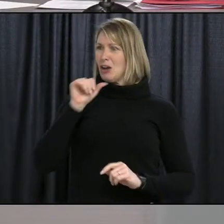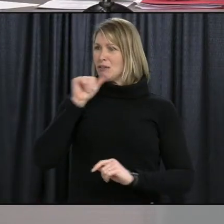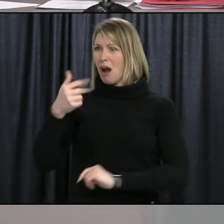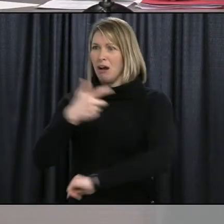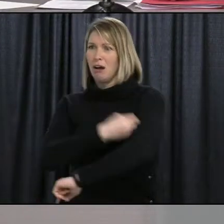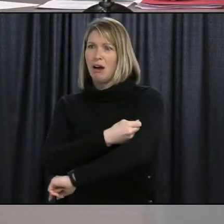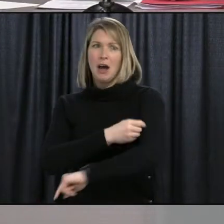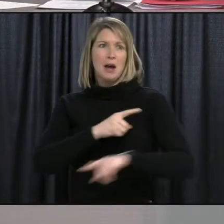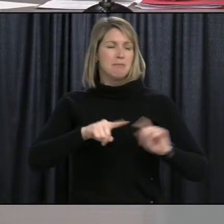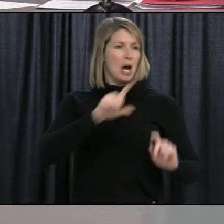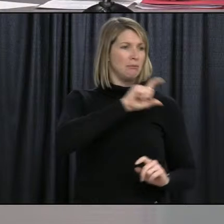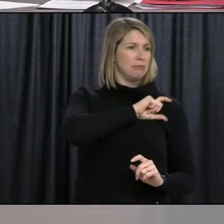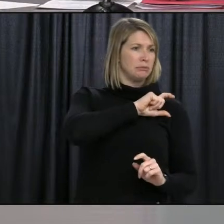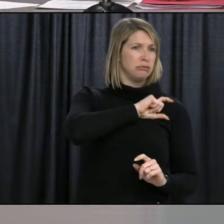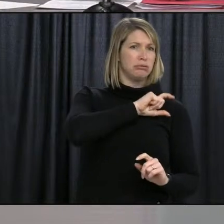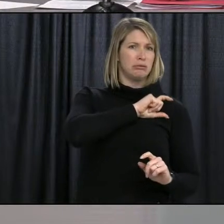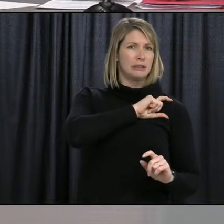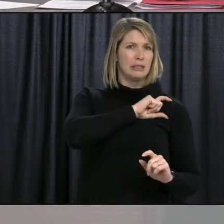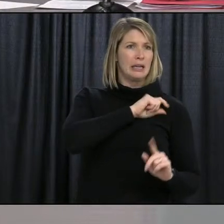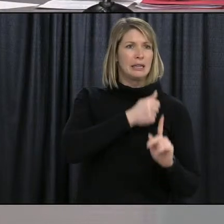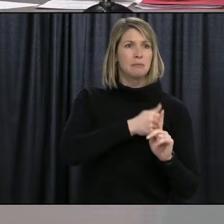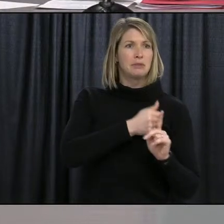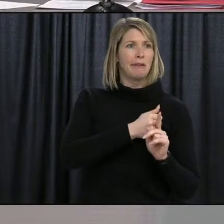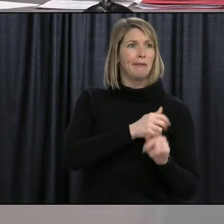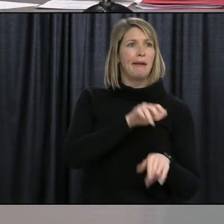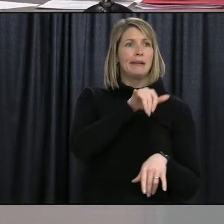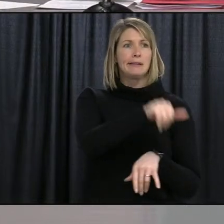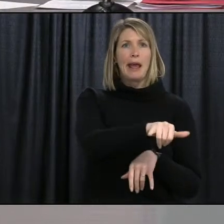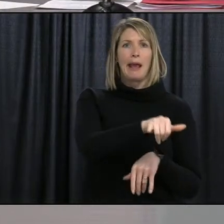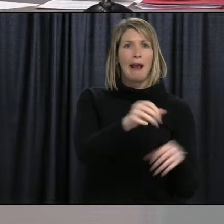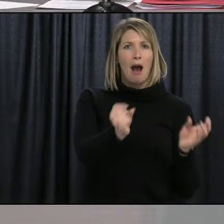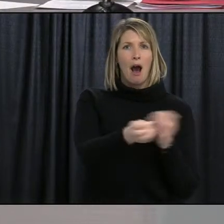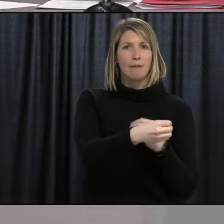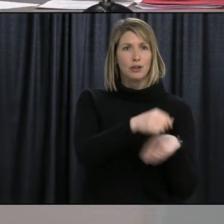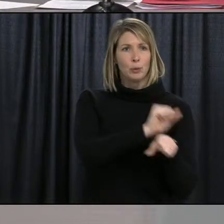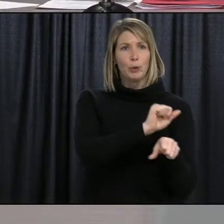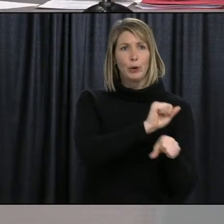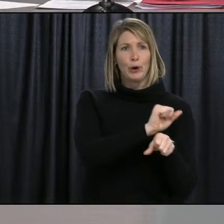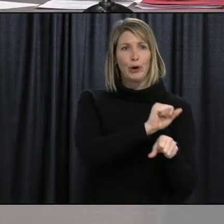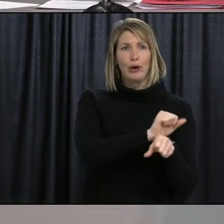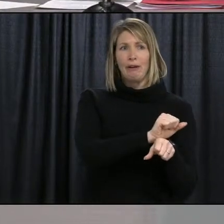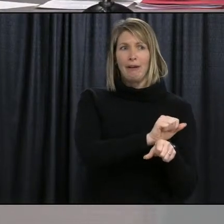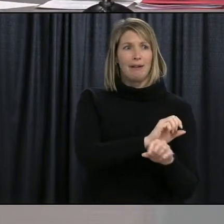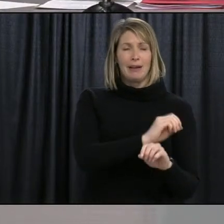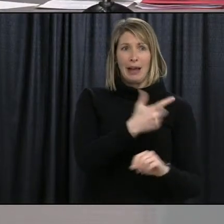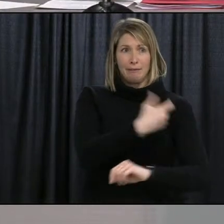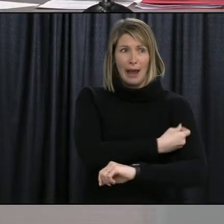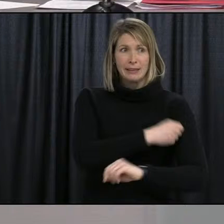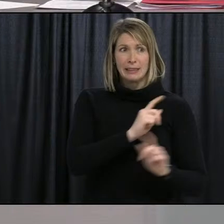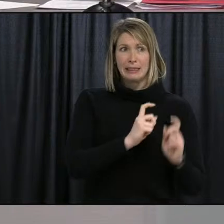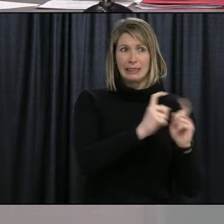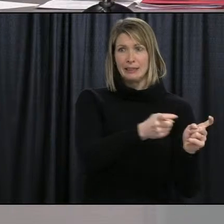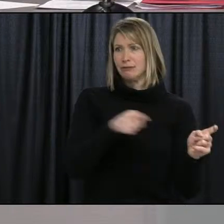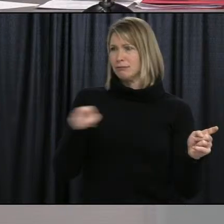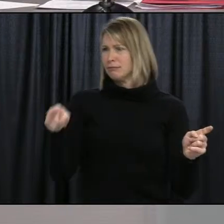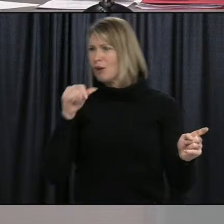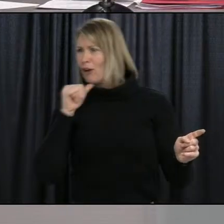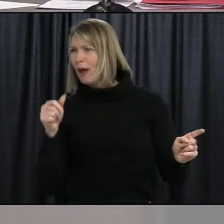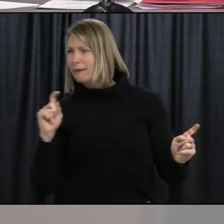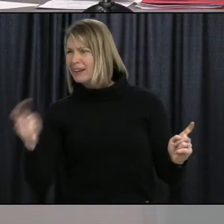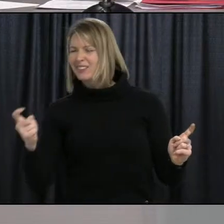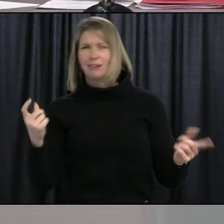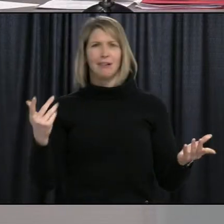or a 30-year-old firefighter who's in excellent physical condition. Is it the fact that you're using the AstraZeneca virus